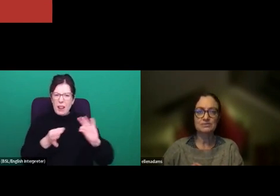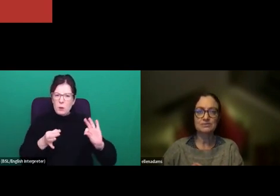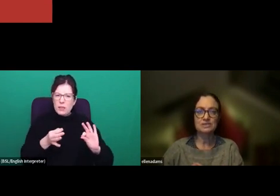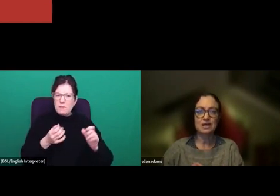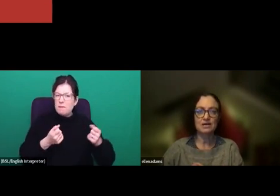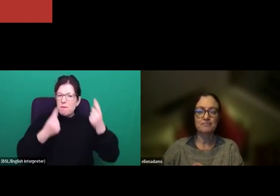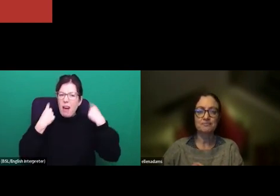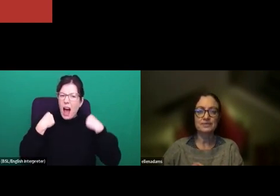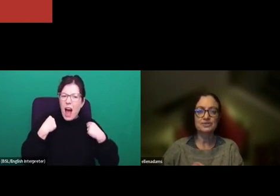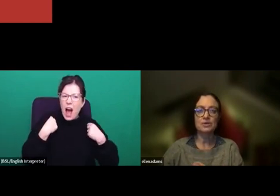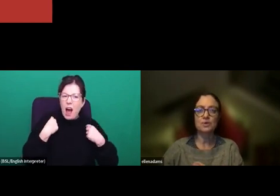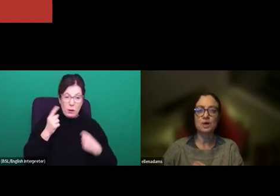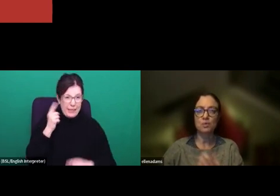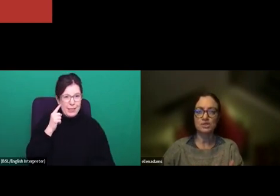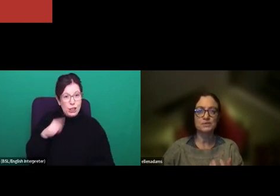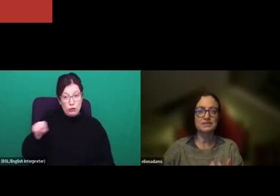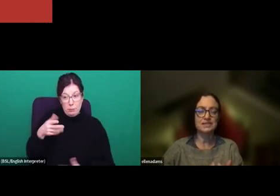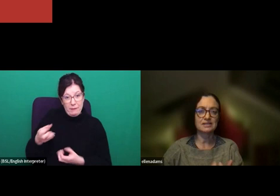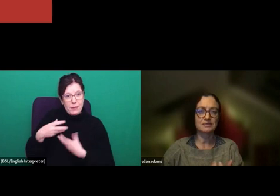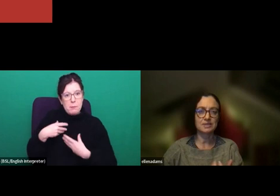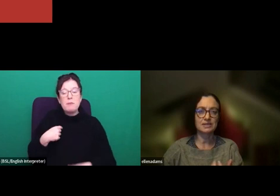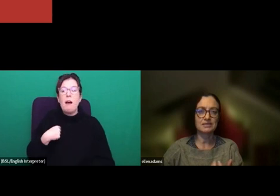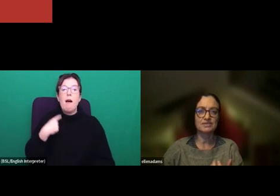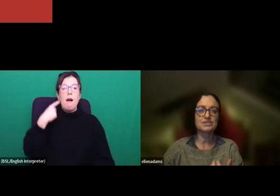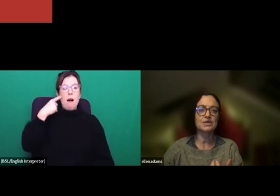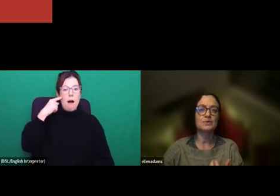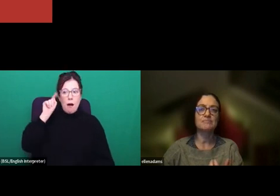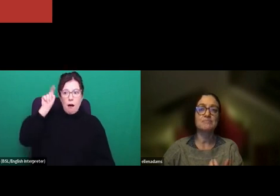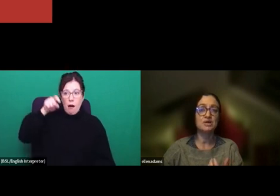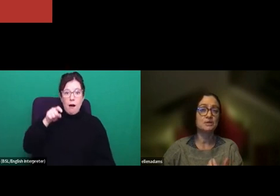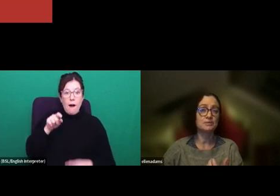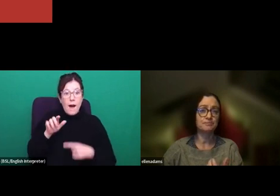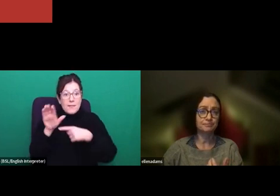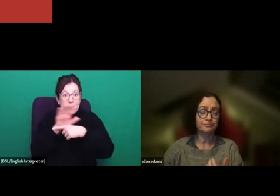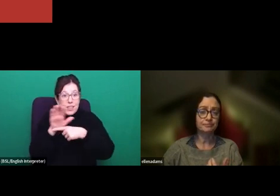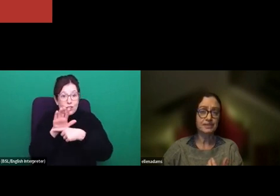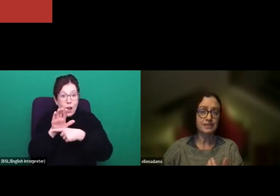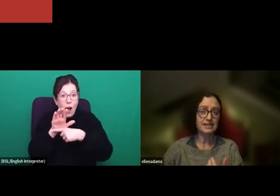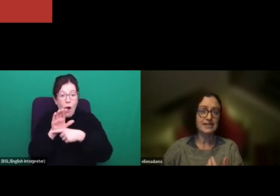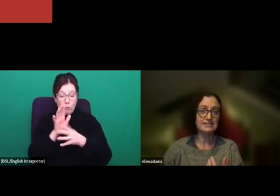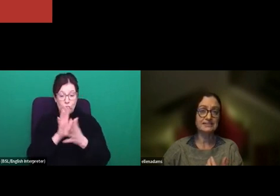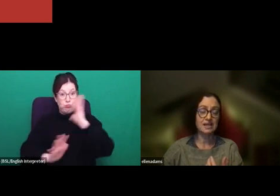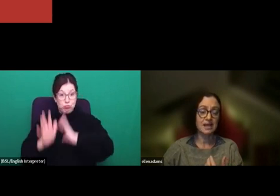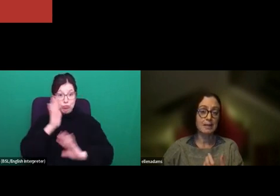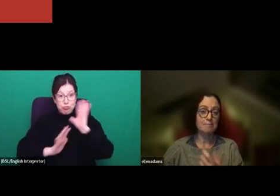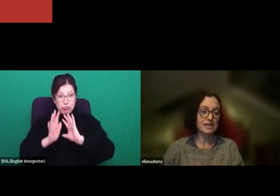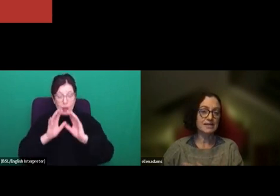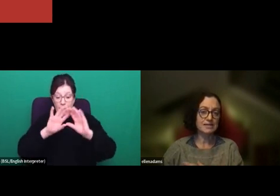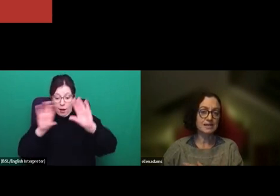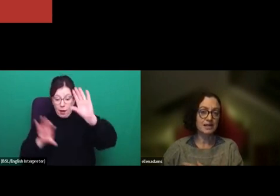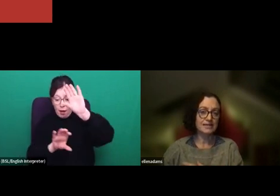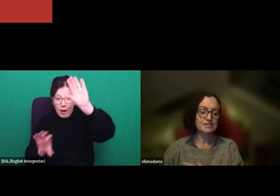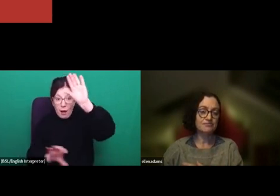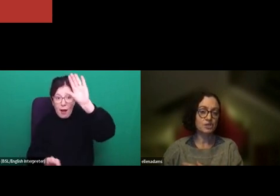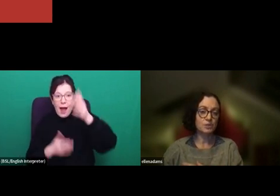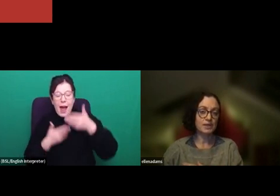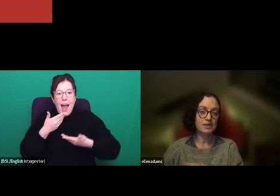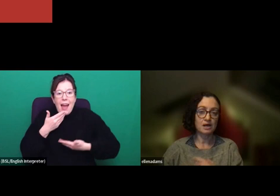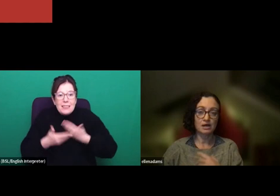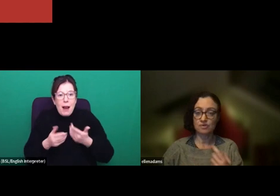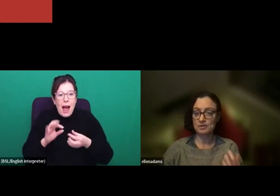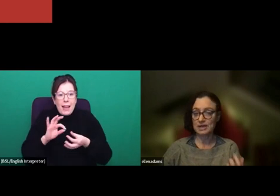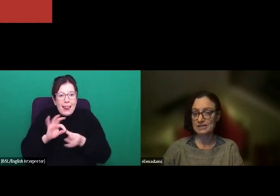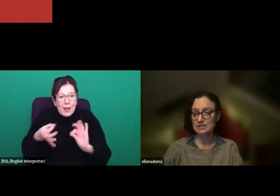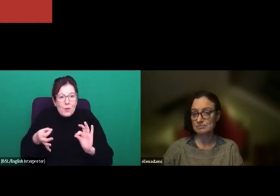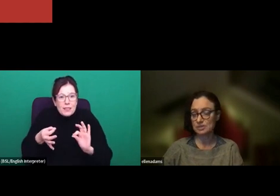language notes? So what you see in the video in a moment is me